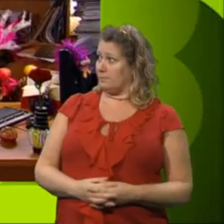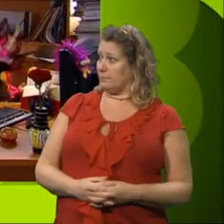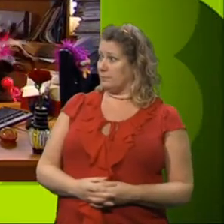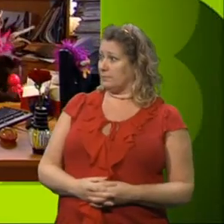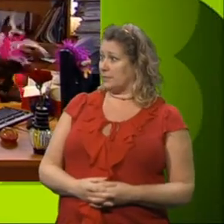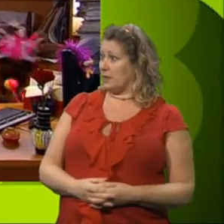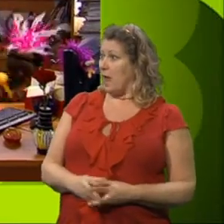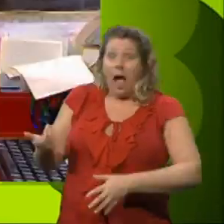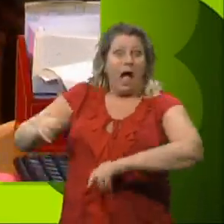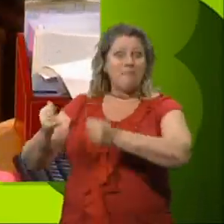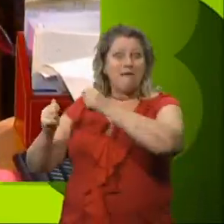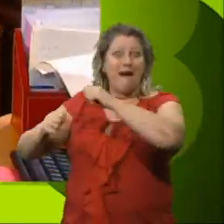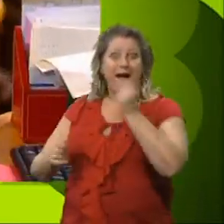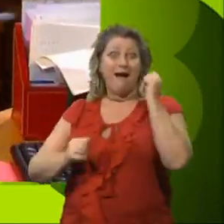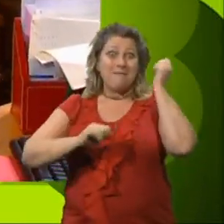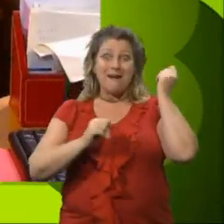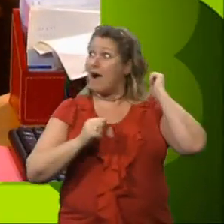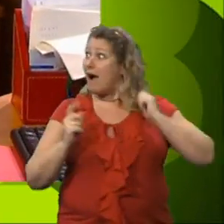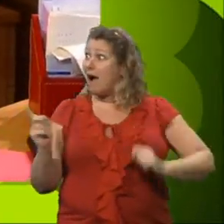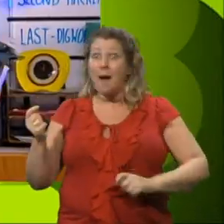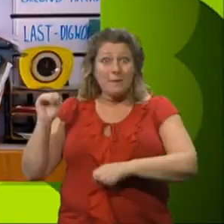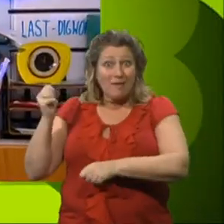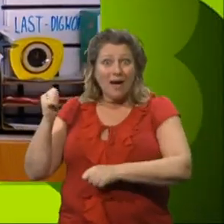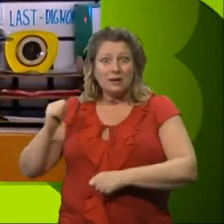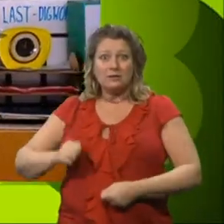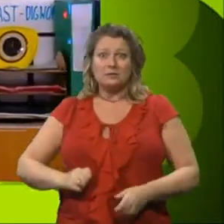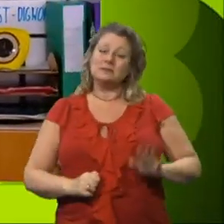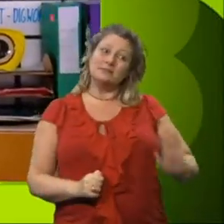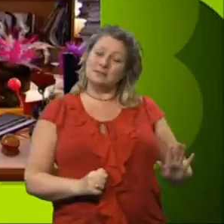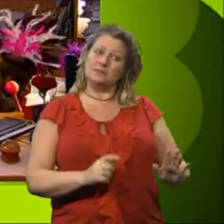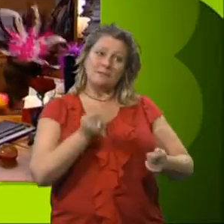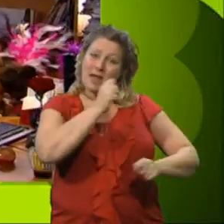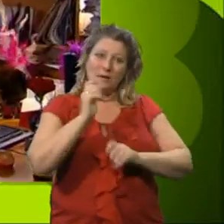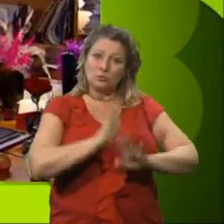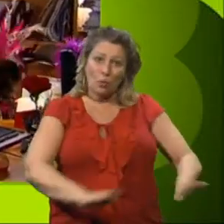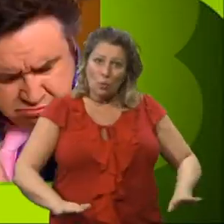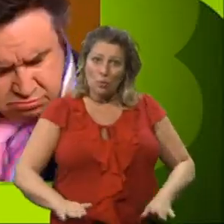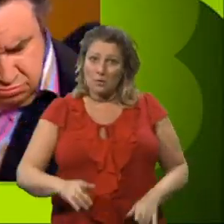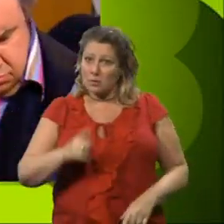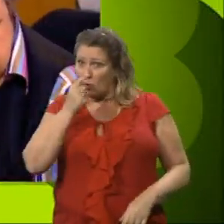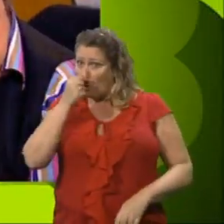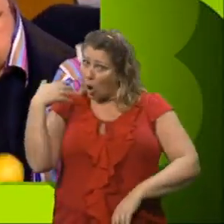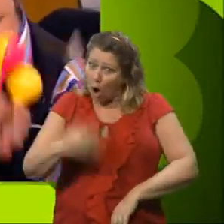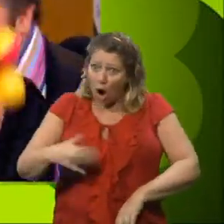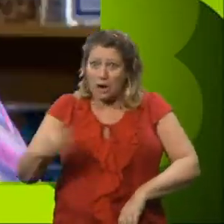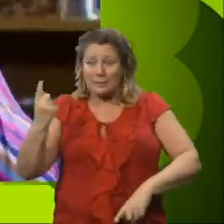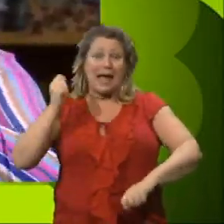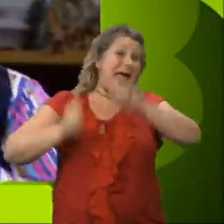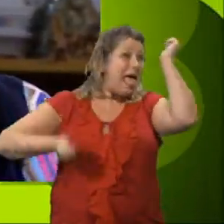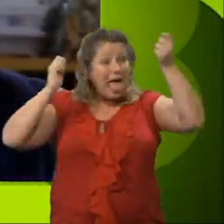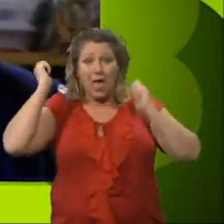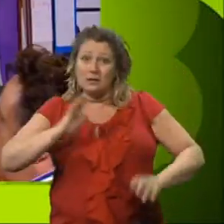Hacker! Maraca! Hacker! Maraca! Honestly, Hacker, give those here. You could hurt somebody waving those things about.